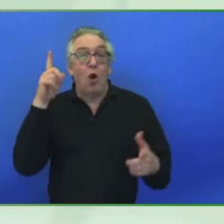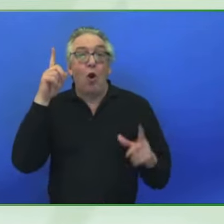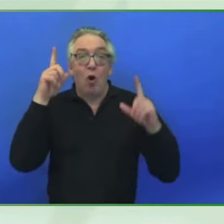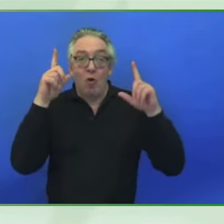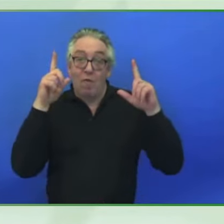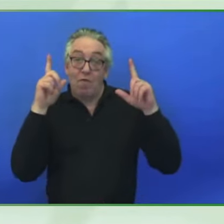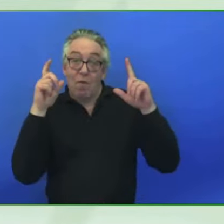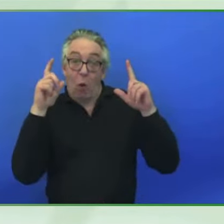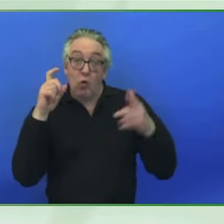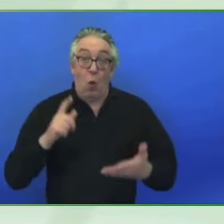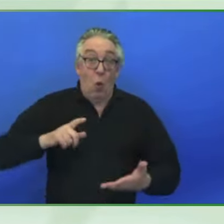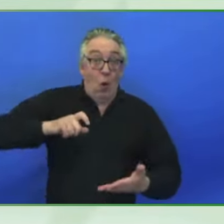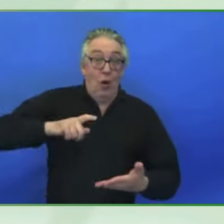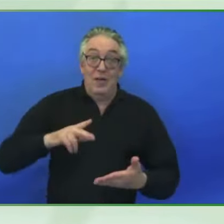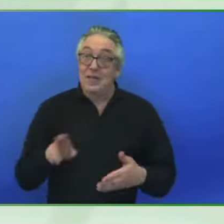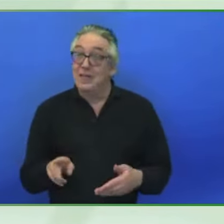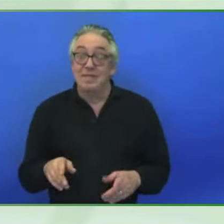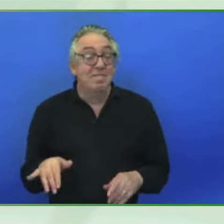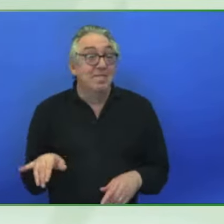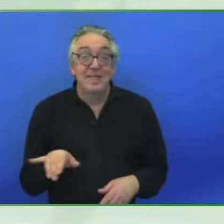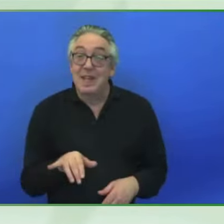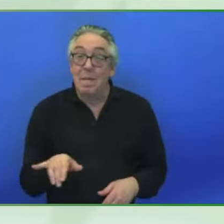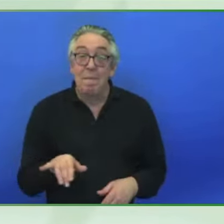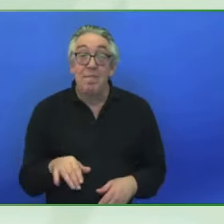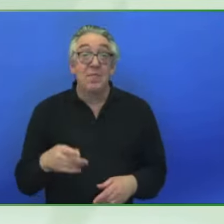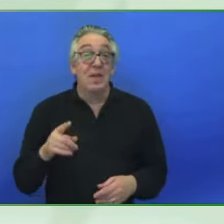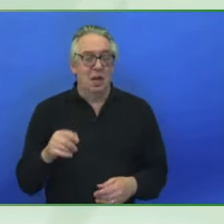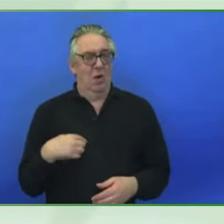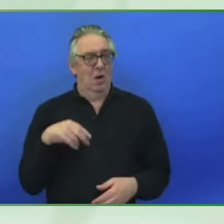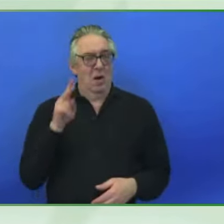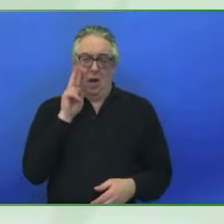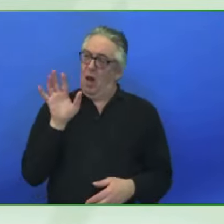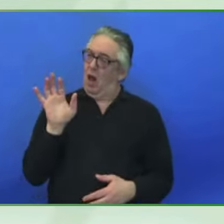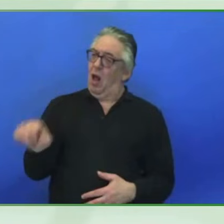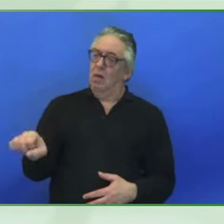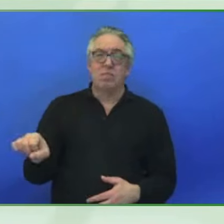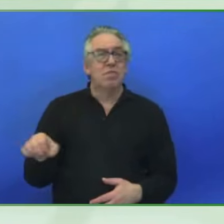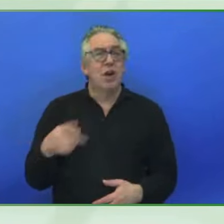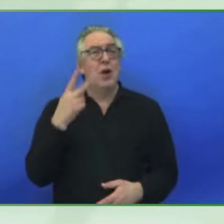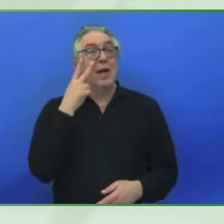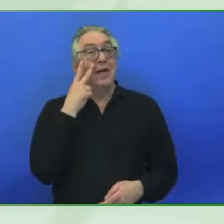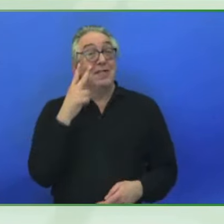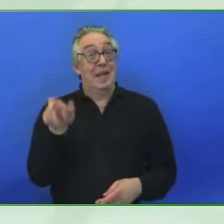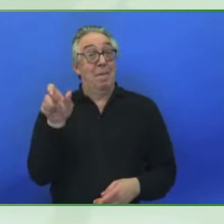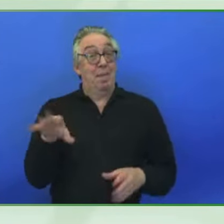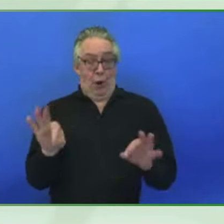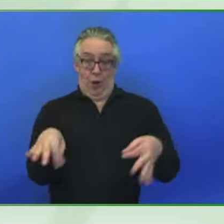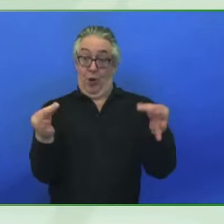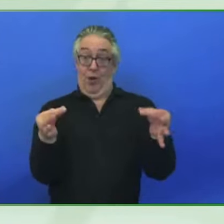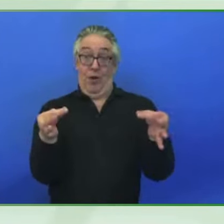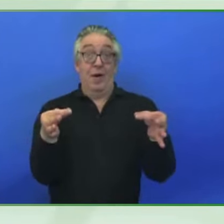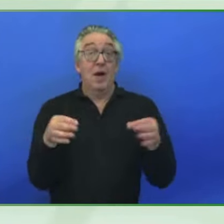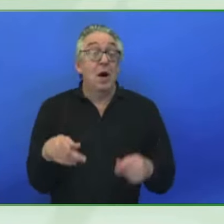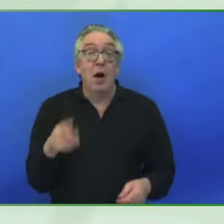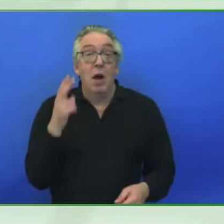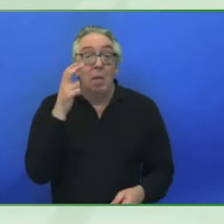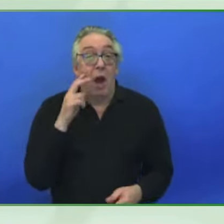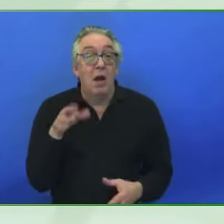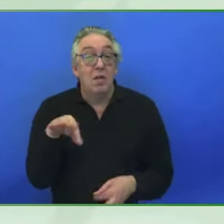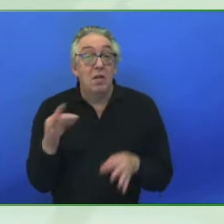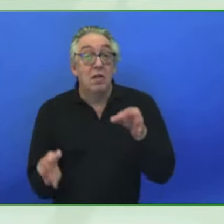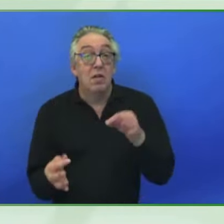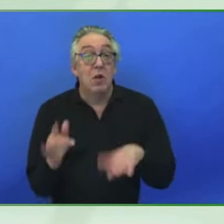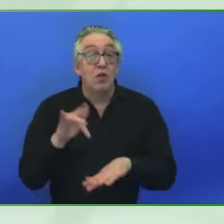didn't orient banknotes in the same way as somebody who was sighted would do. And so the AI had to represent the